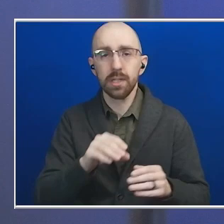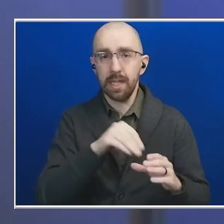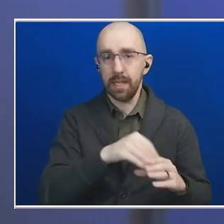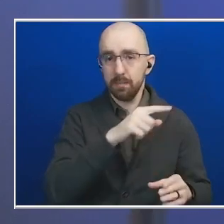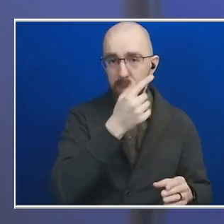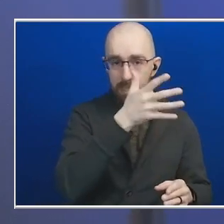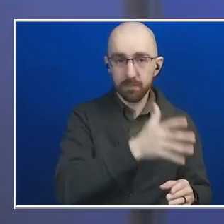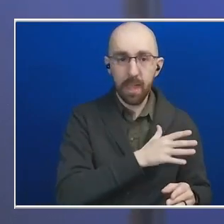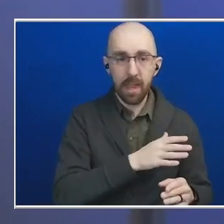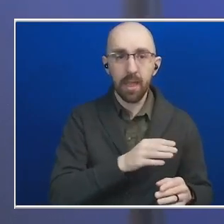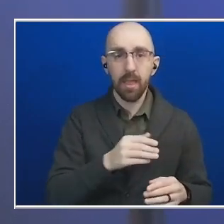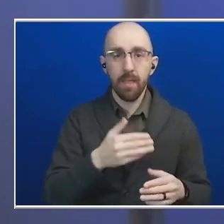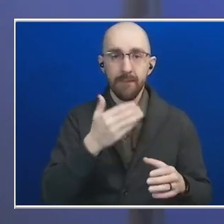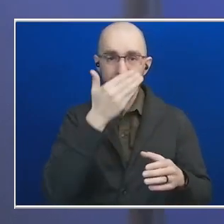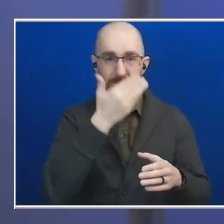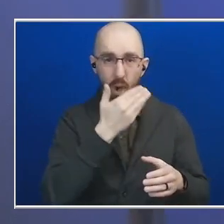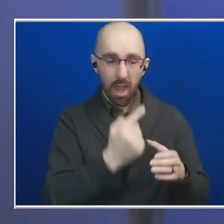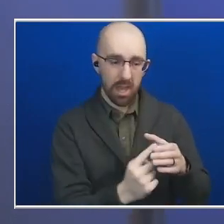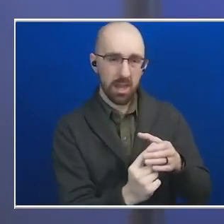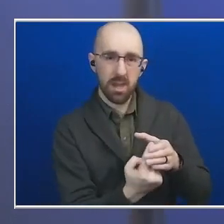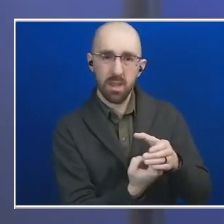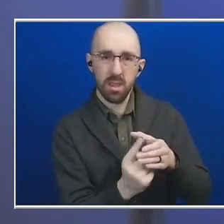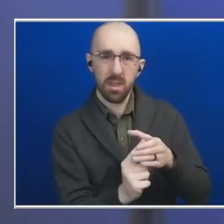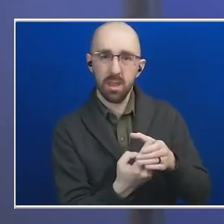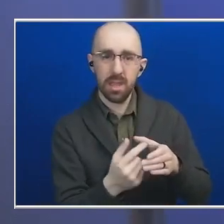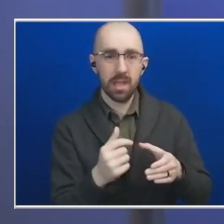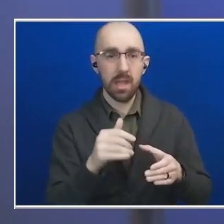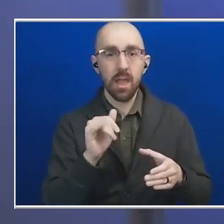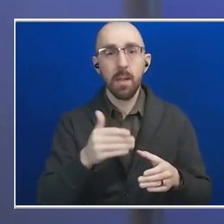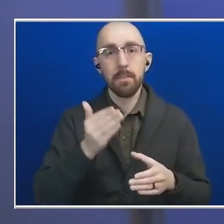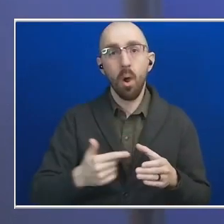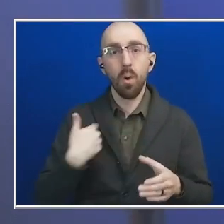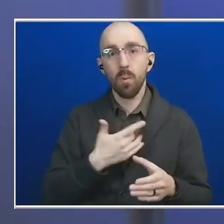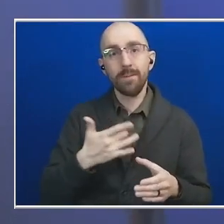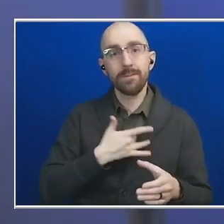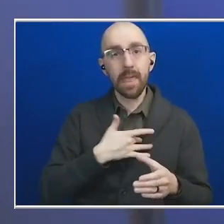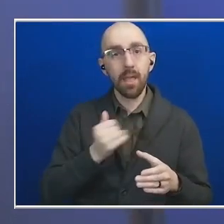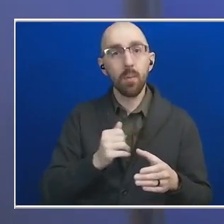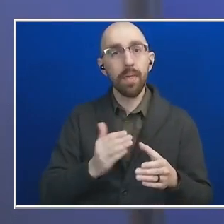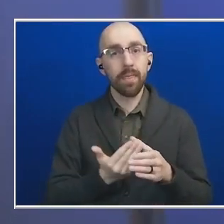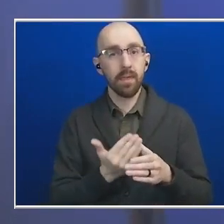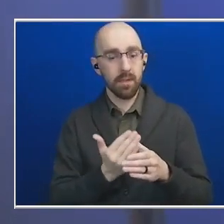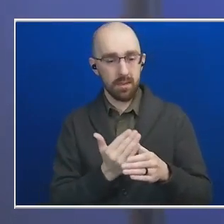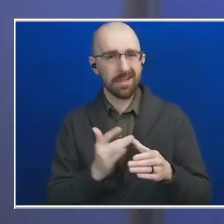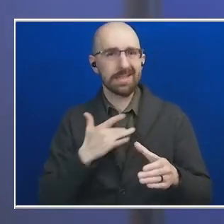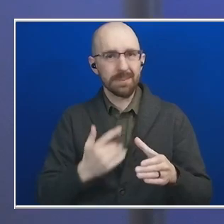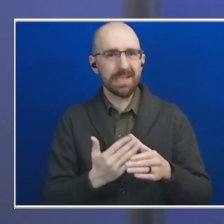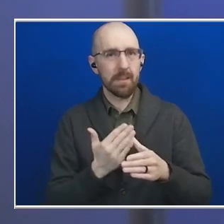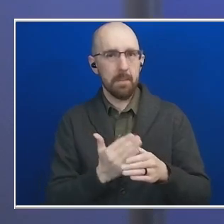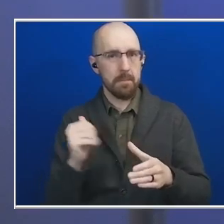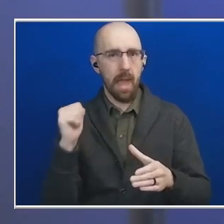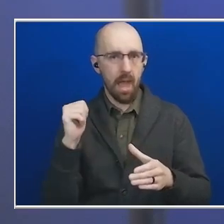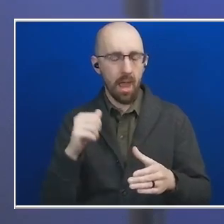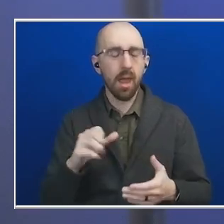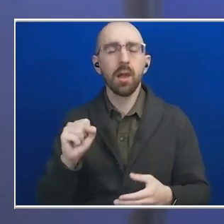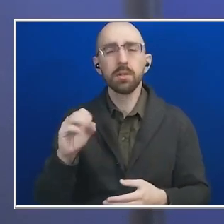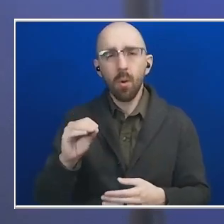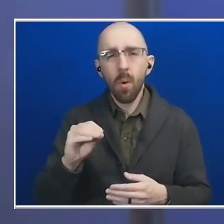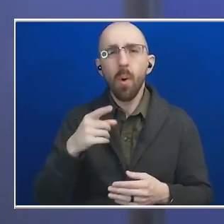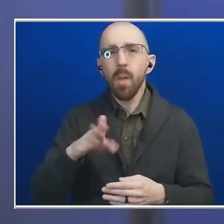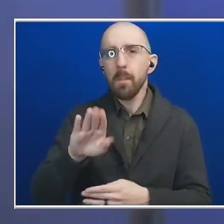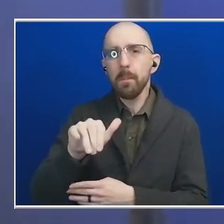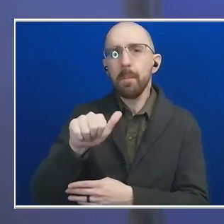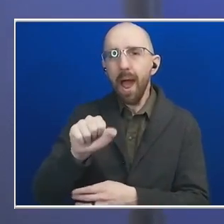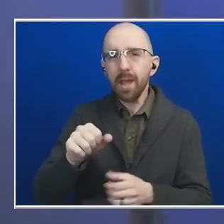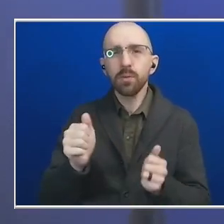portion of the prostate, which is not a part of the prostate we feel when we do rectal exams. So there's a natural bias in some of the screening tools that make